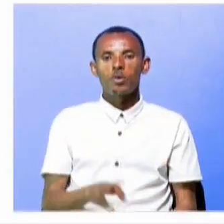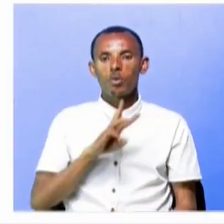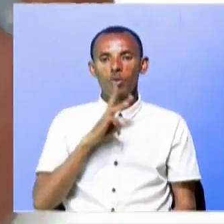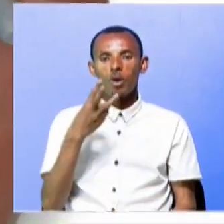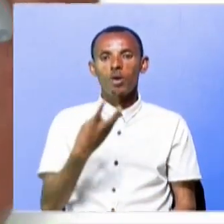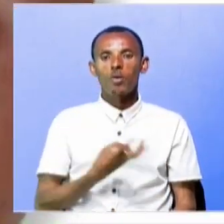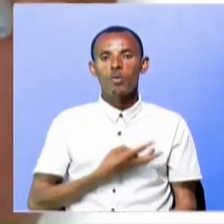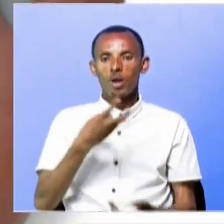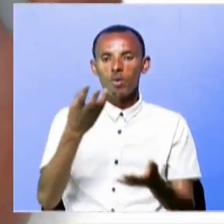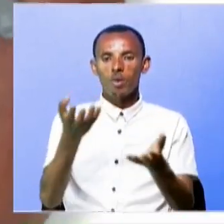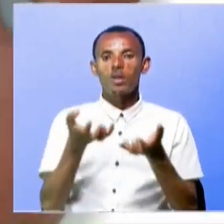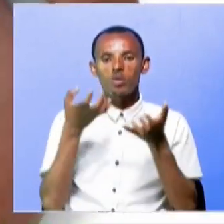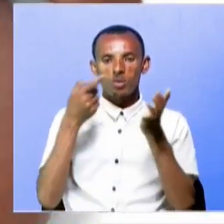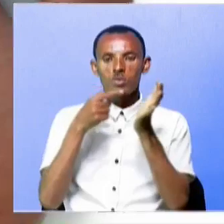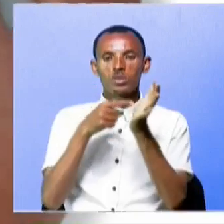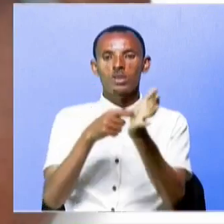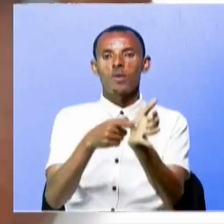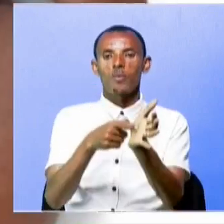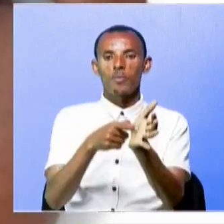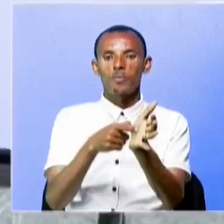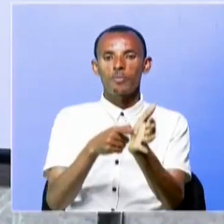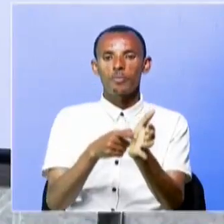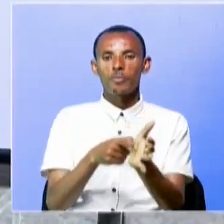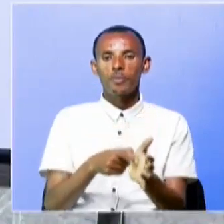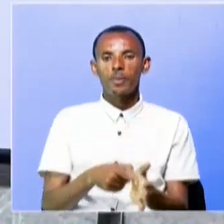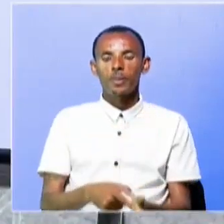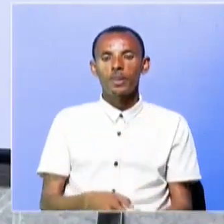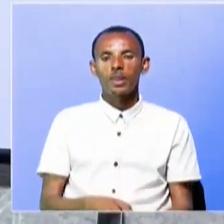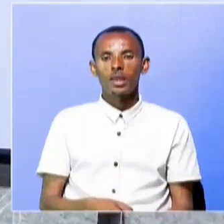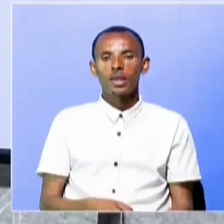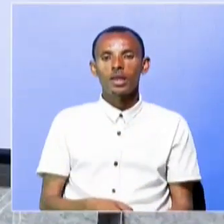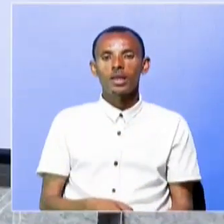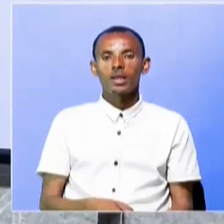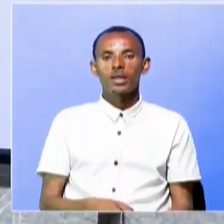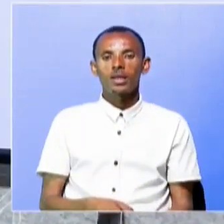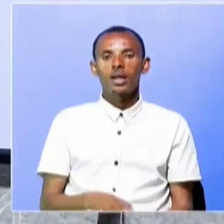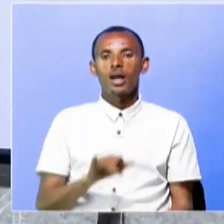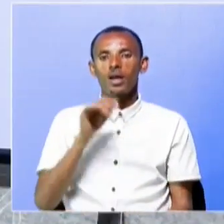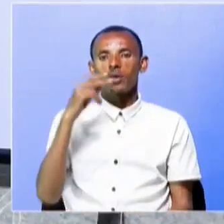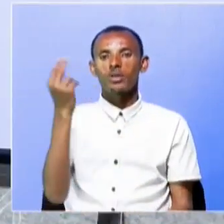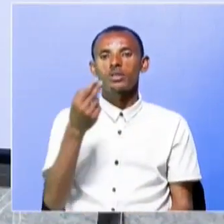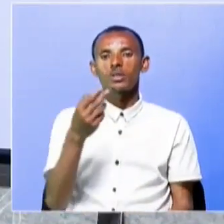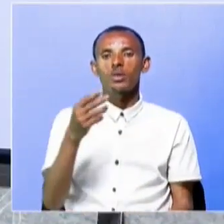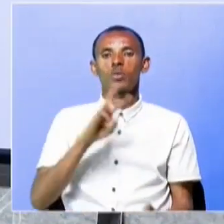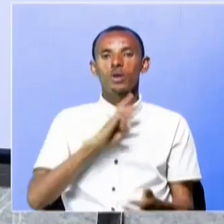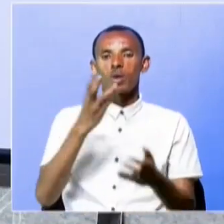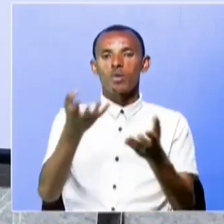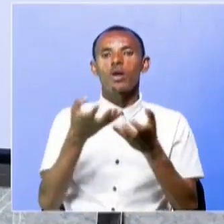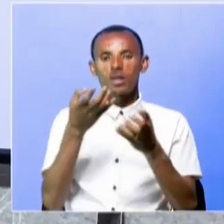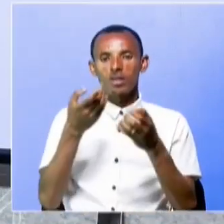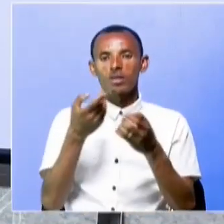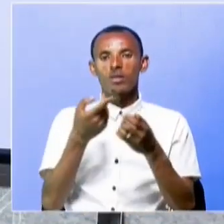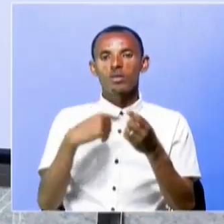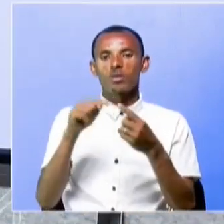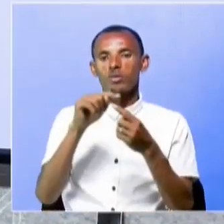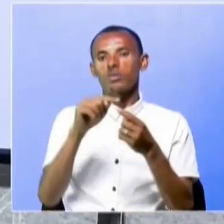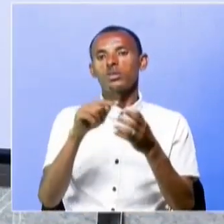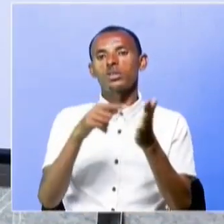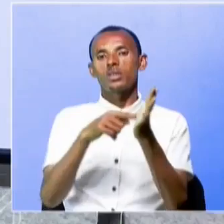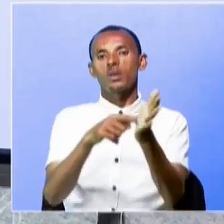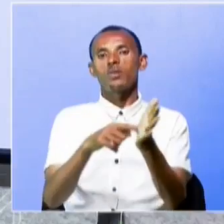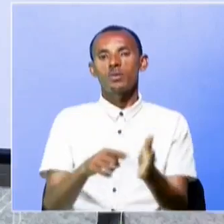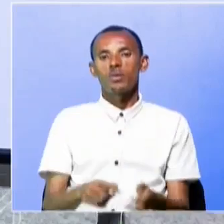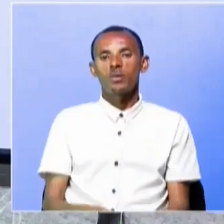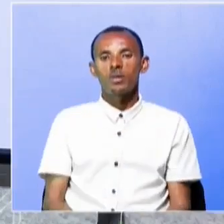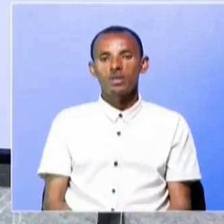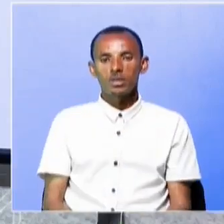we want to show, I use this letter, we want to show, okay, it's okay. It's